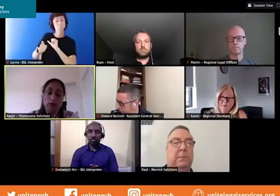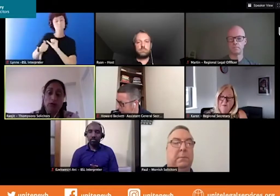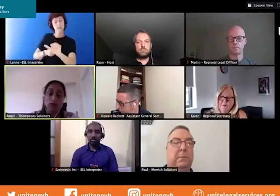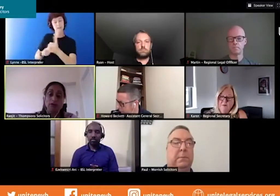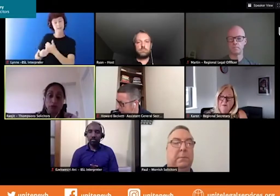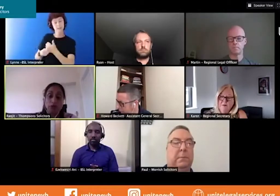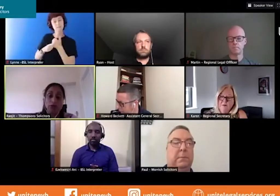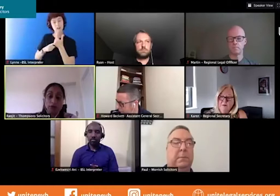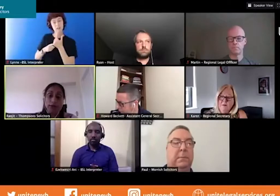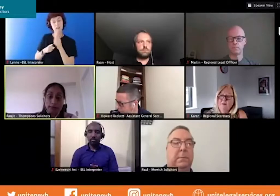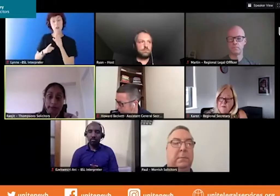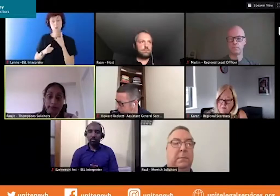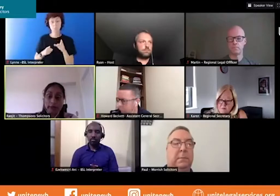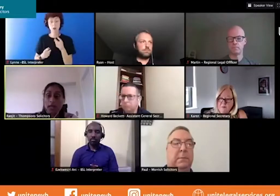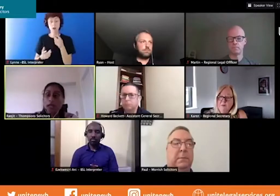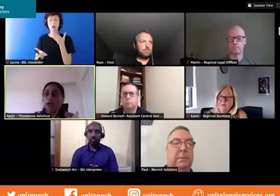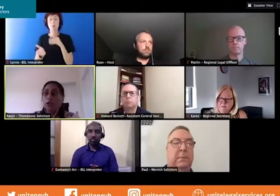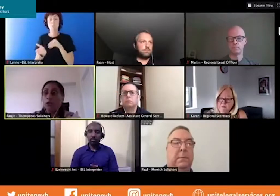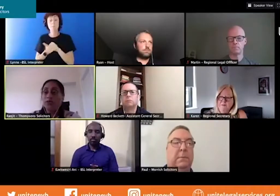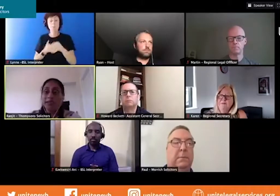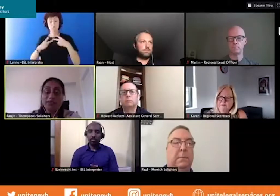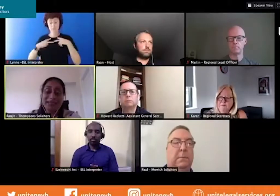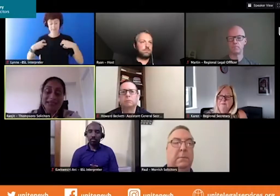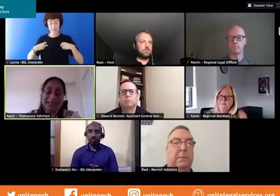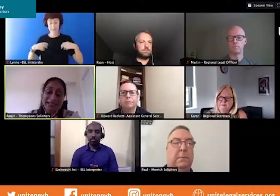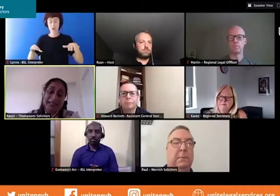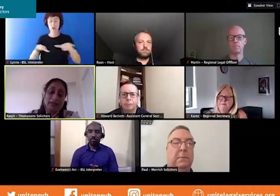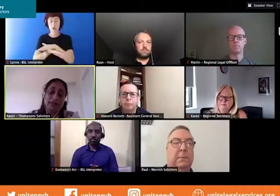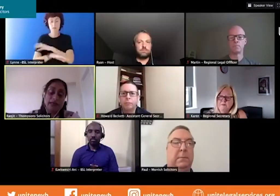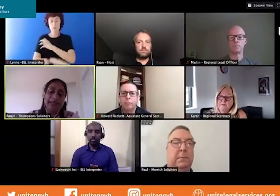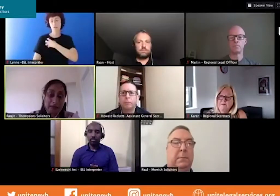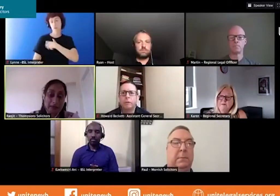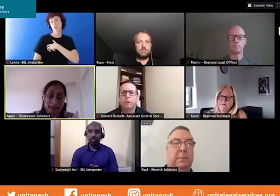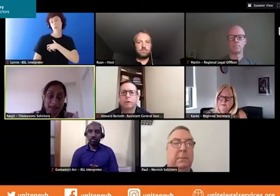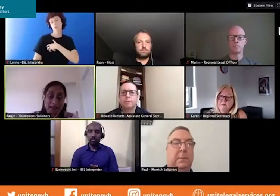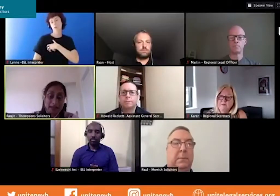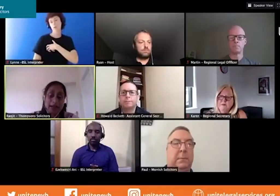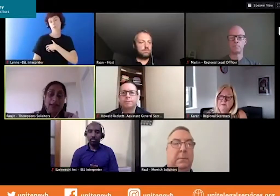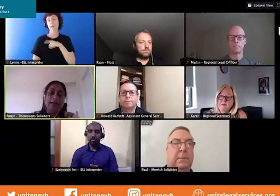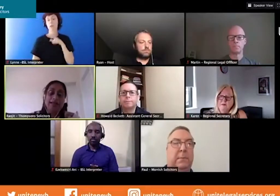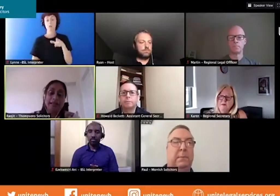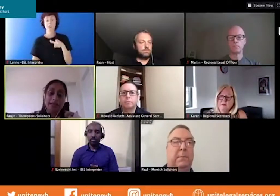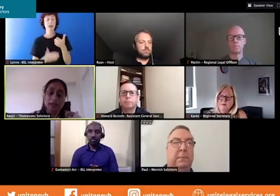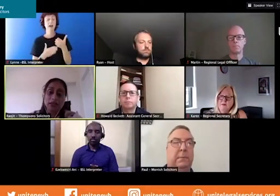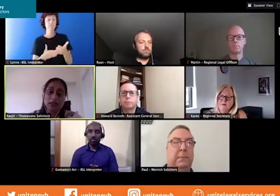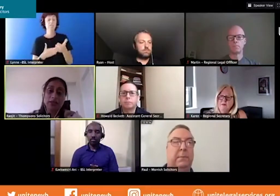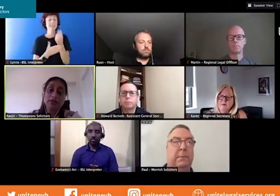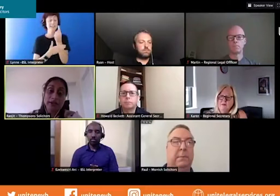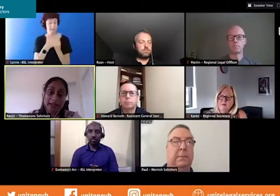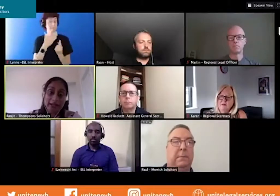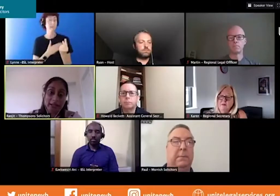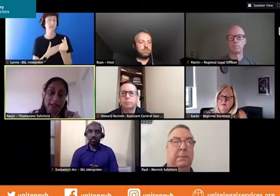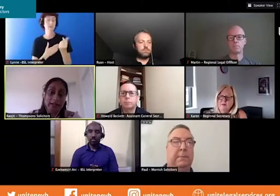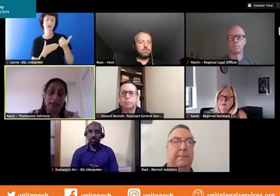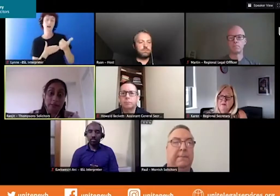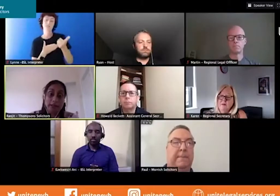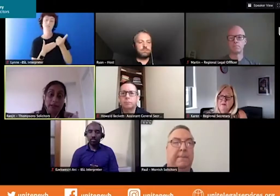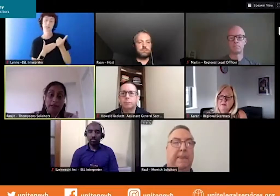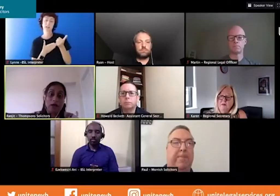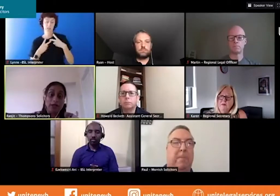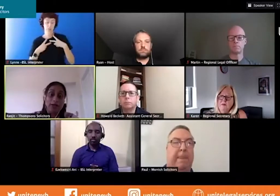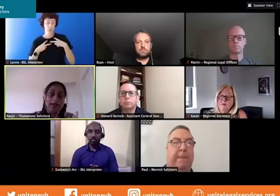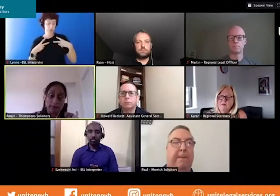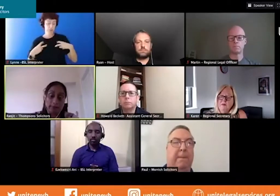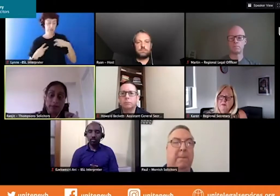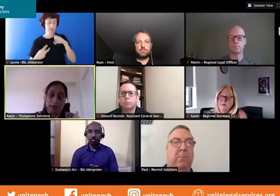also covered through the union as well. So the advice itself is independent. The solicitor who's advising the employee